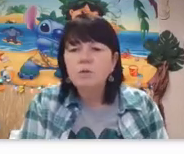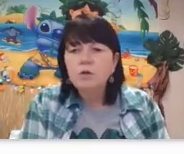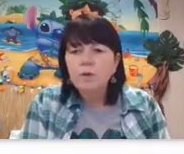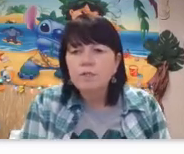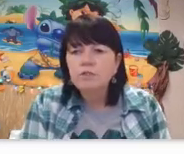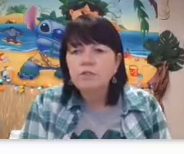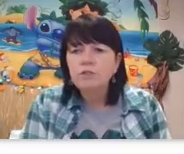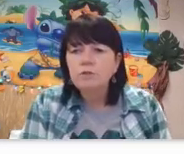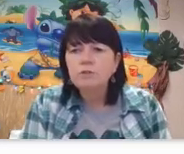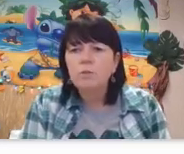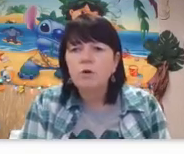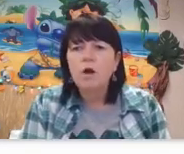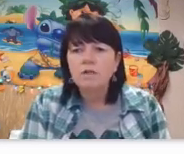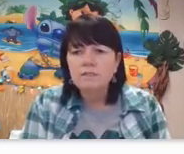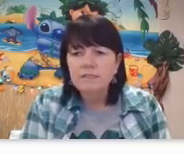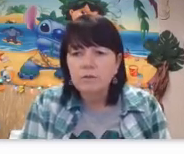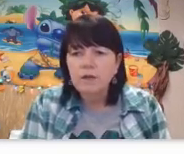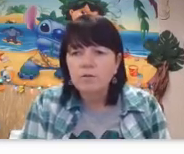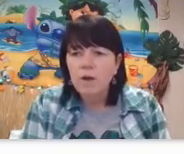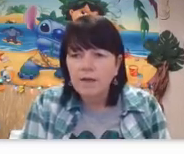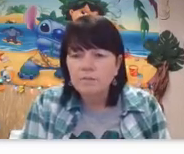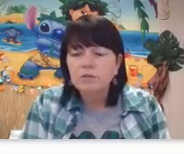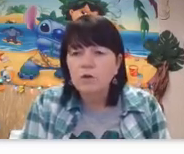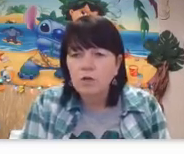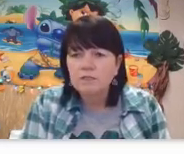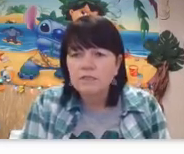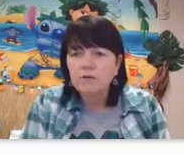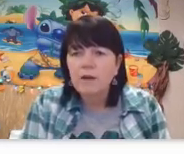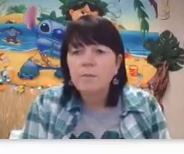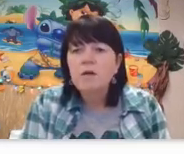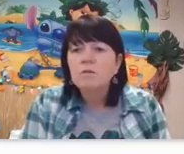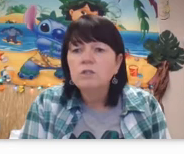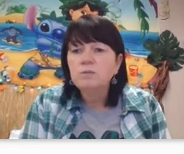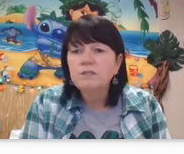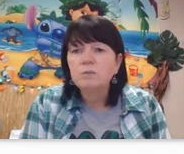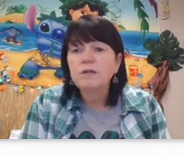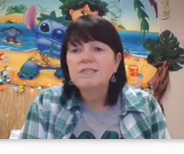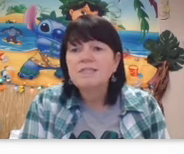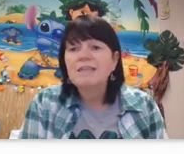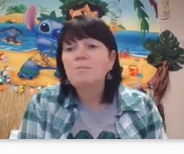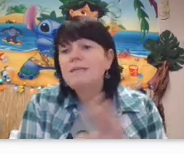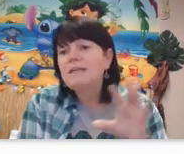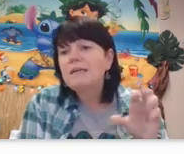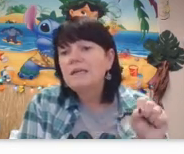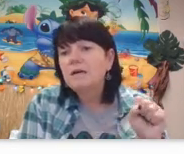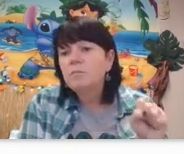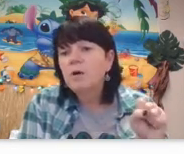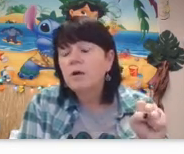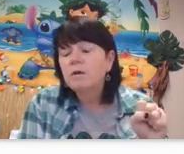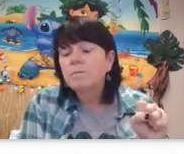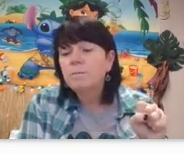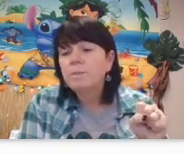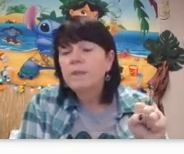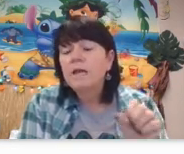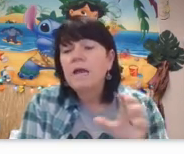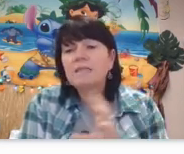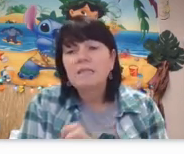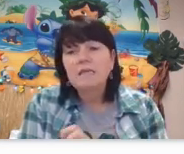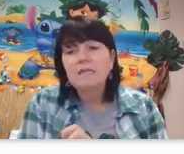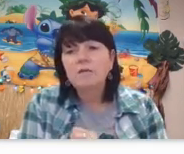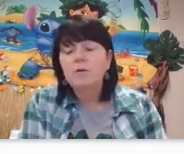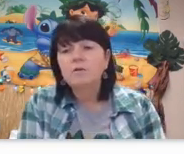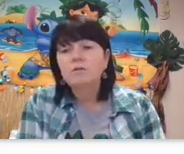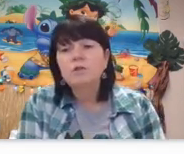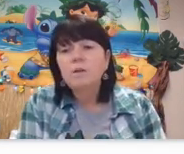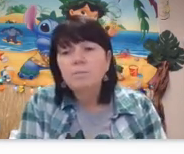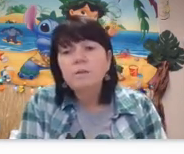Hi, friends. So we're going to do some more onset and rhyme. It's called onset and rhyme, which means we're going to say the beginning part and then